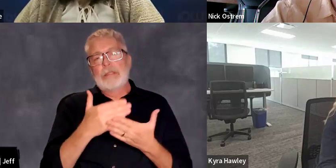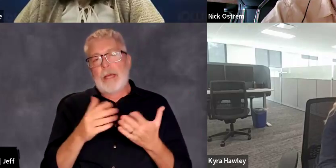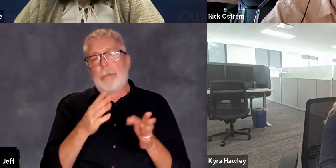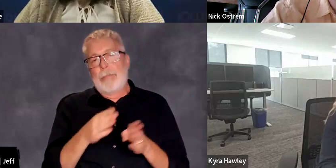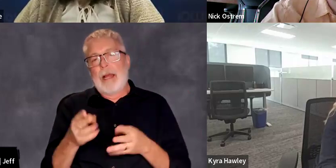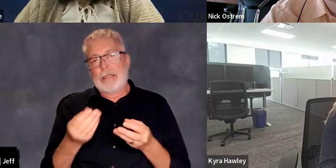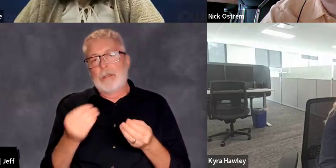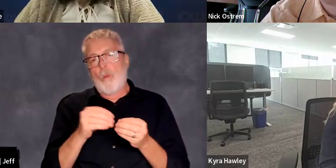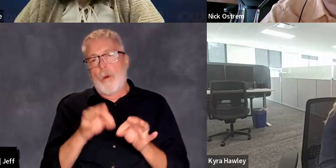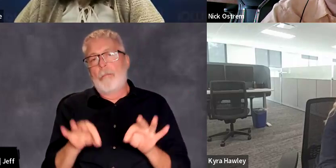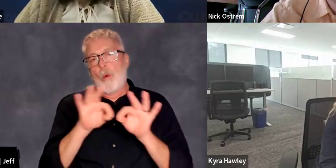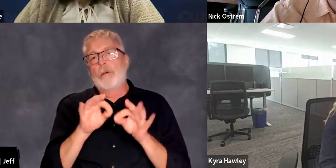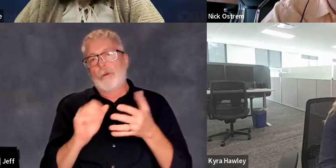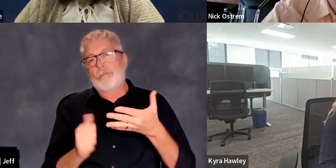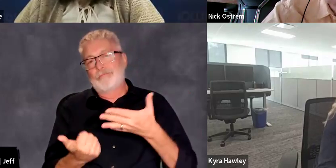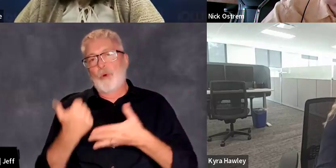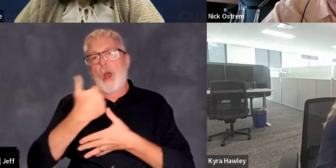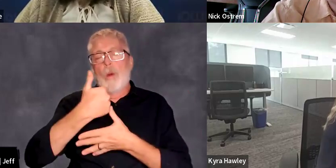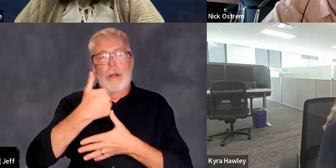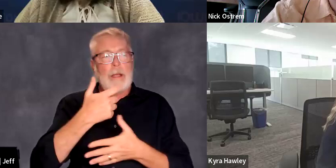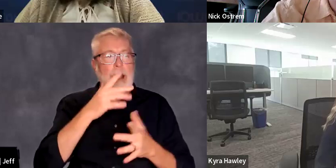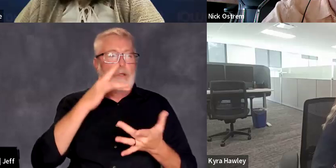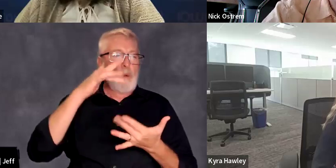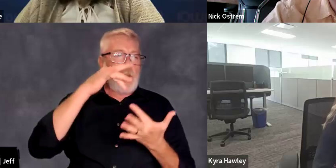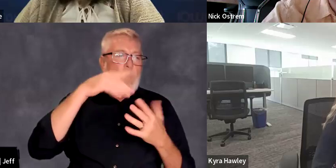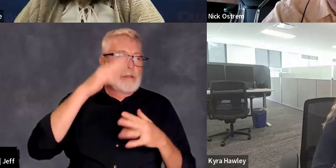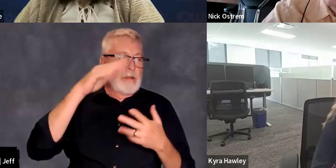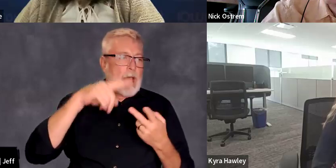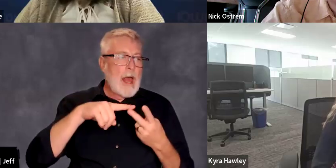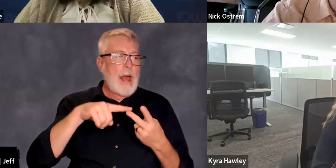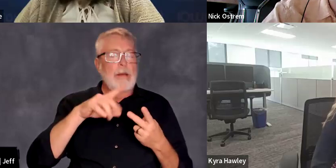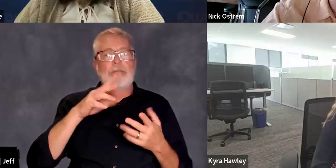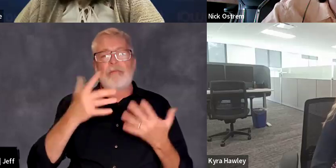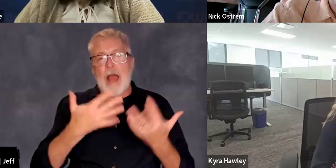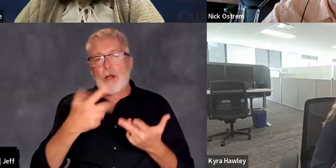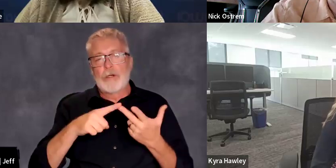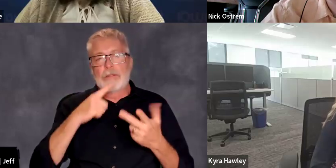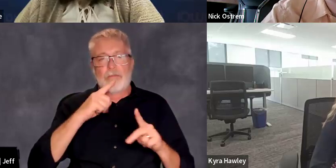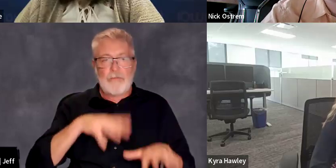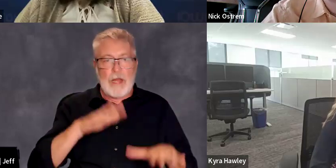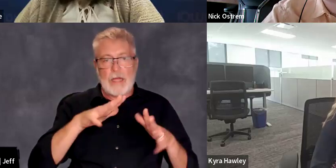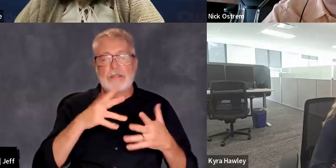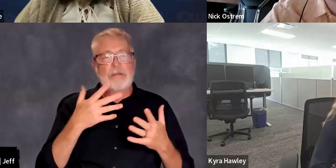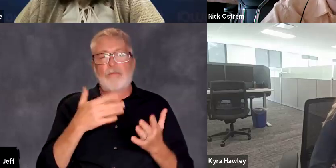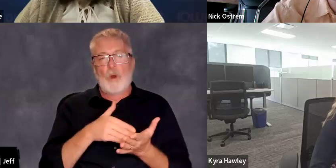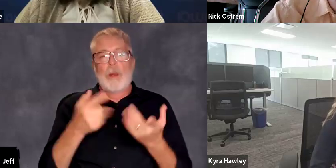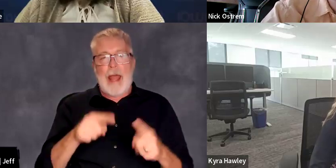more relevant than others. So we've got tornadoes at the top there, fires, floods, all very common in